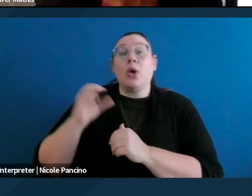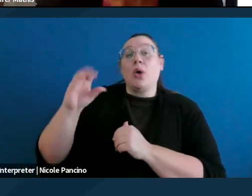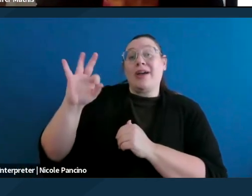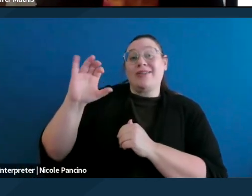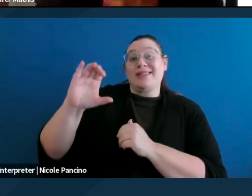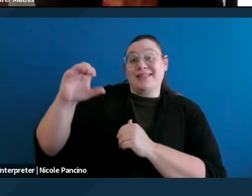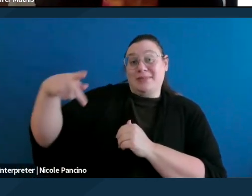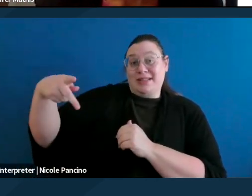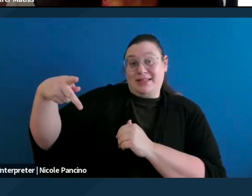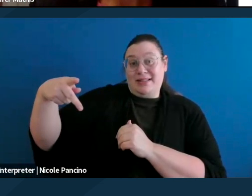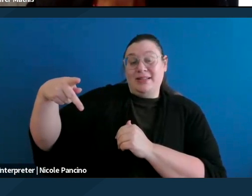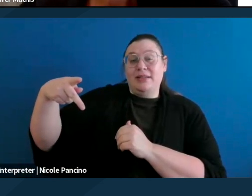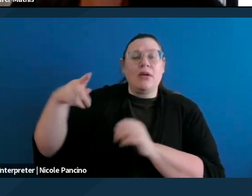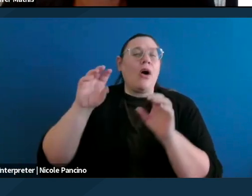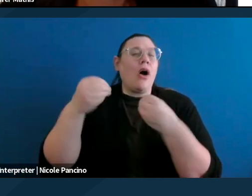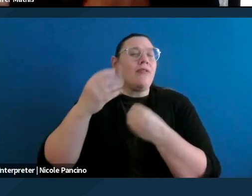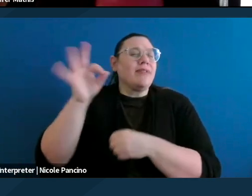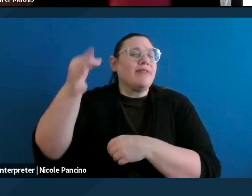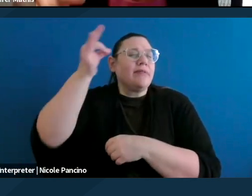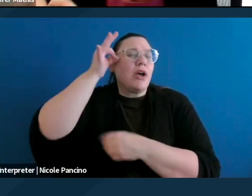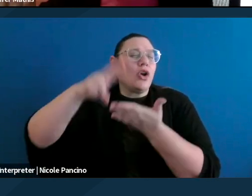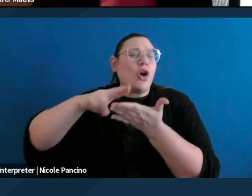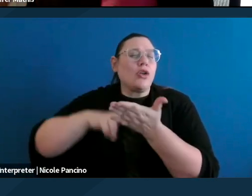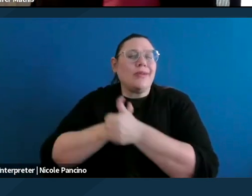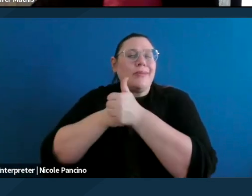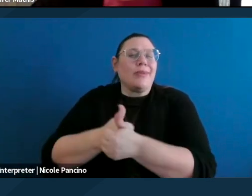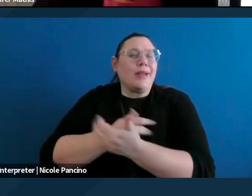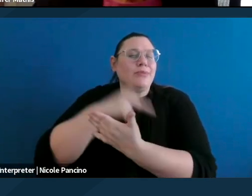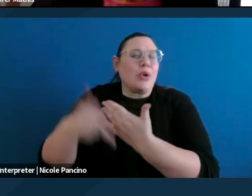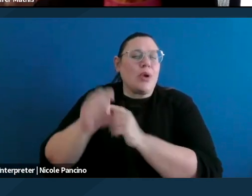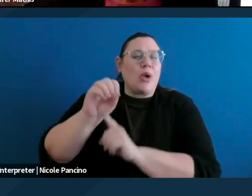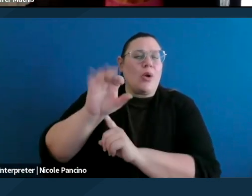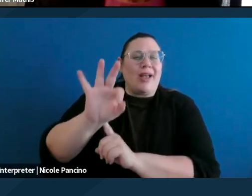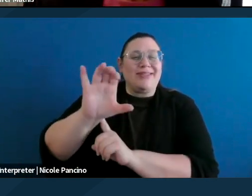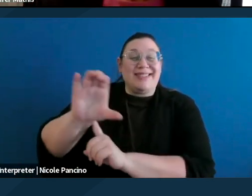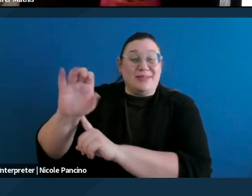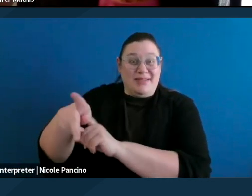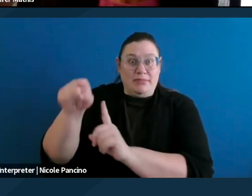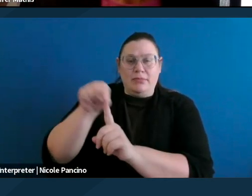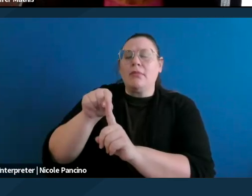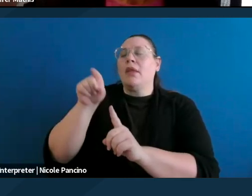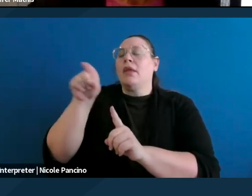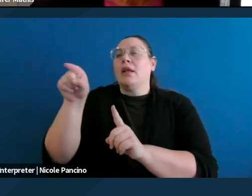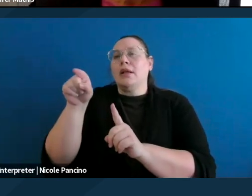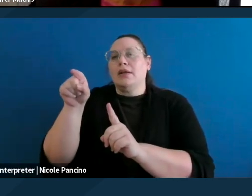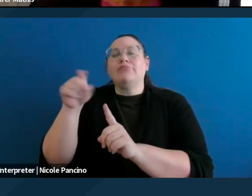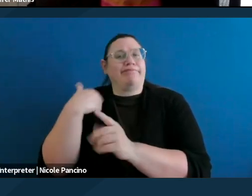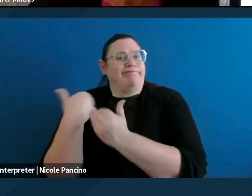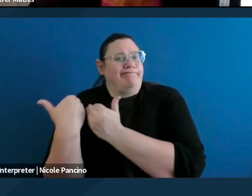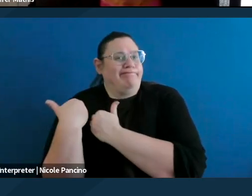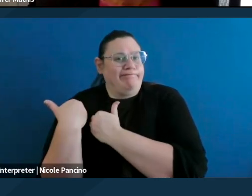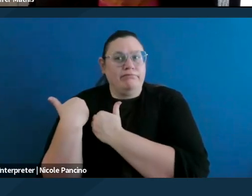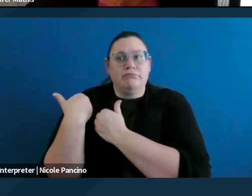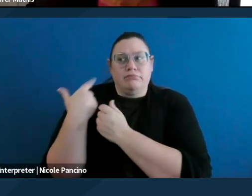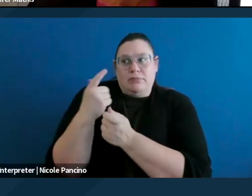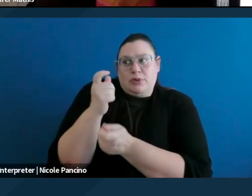OFCCP, the Office of Federal Contract Compliance Programs, they have the duty to adjust